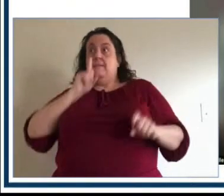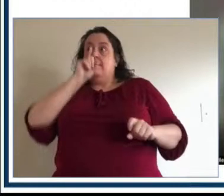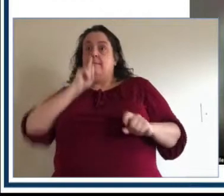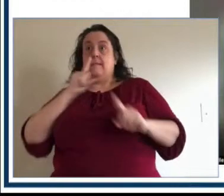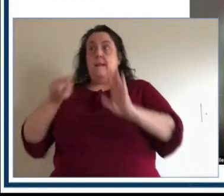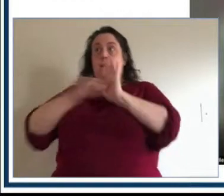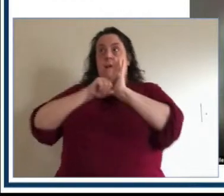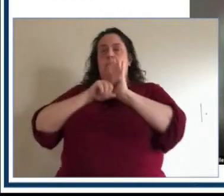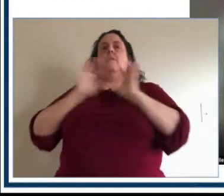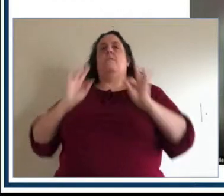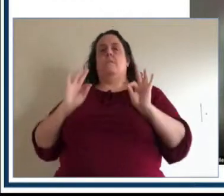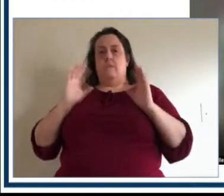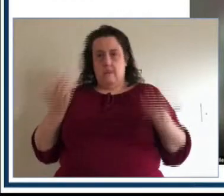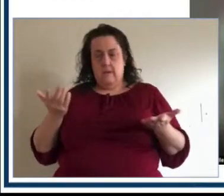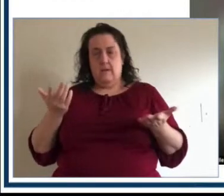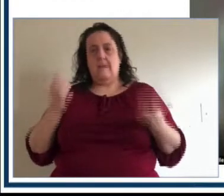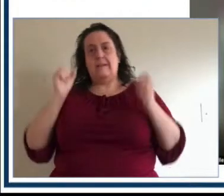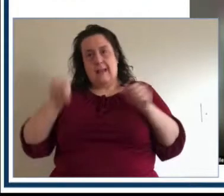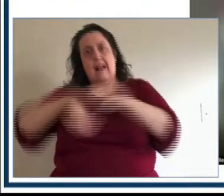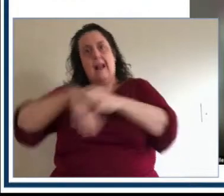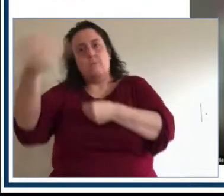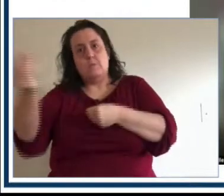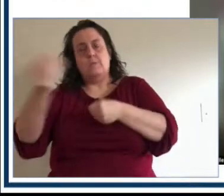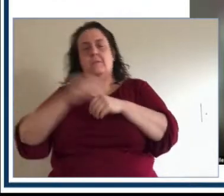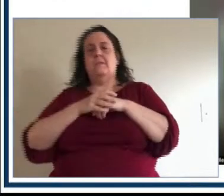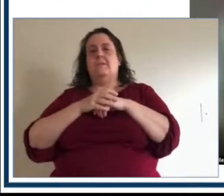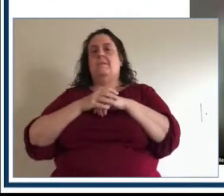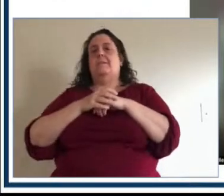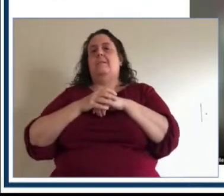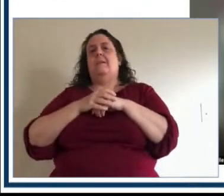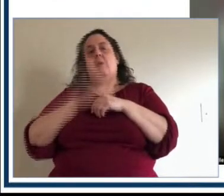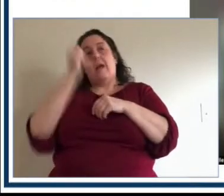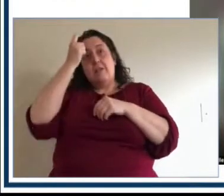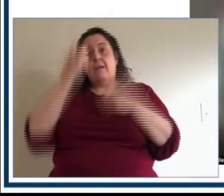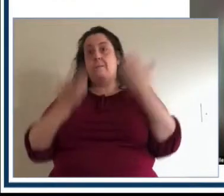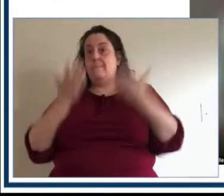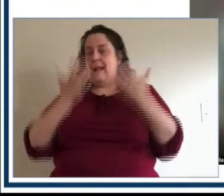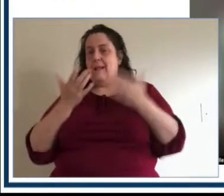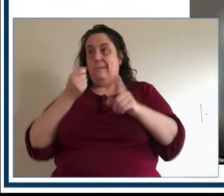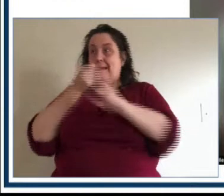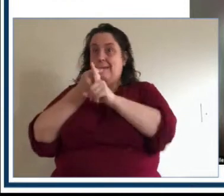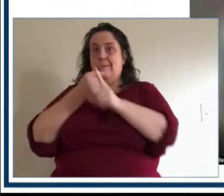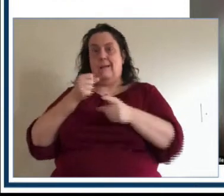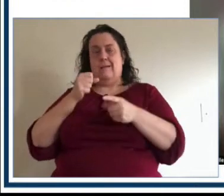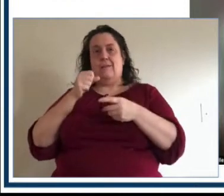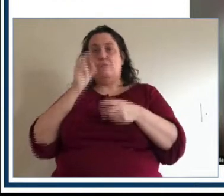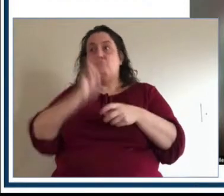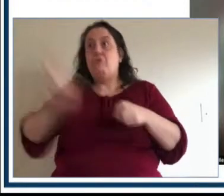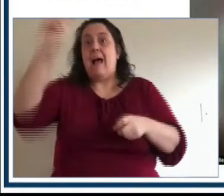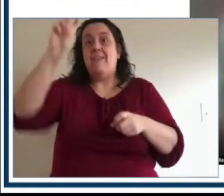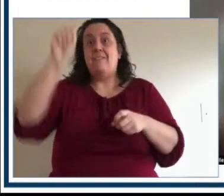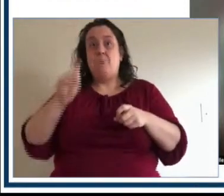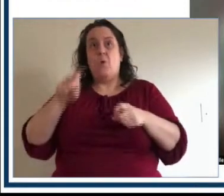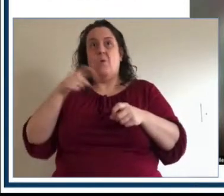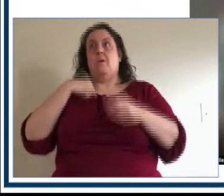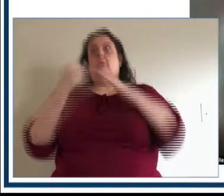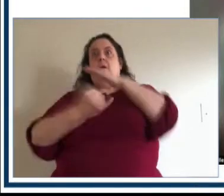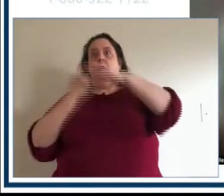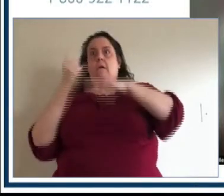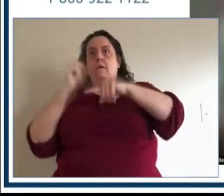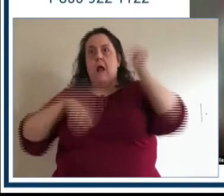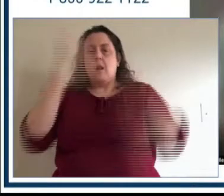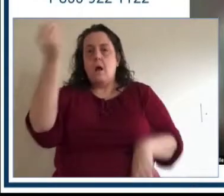free to go home. We understand that this may impact your travel plans, but it's important to follow these rules to prevent